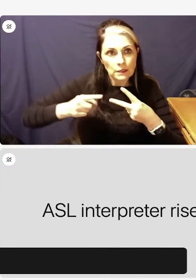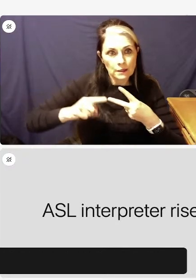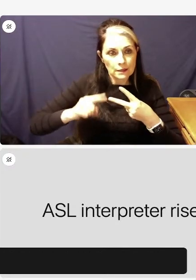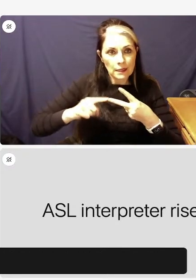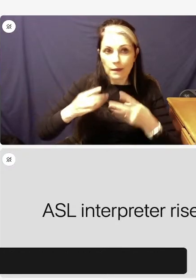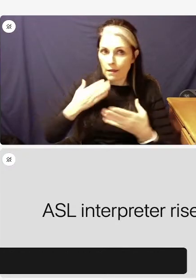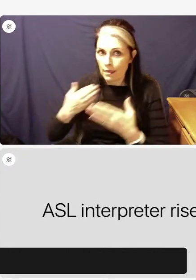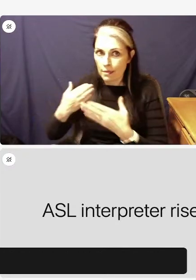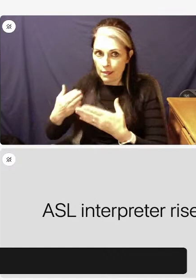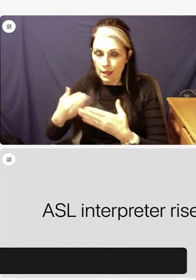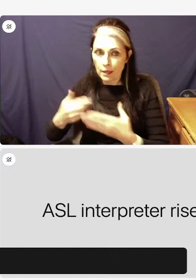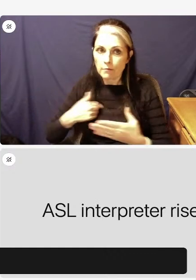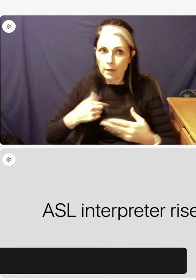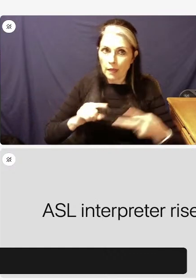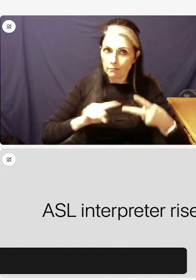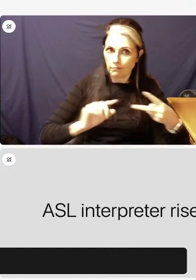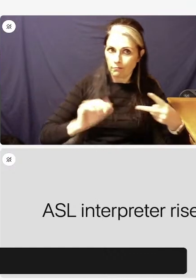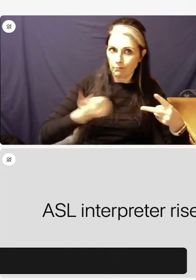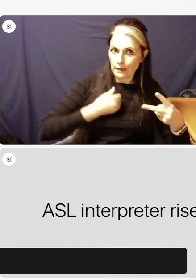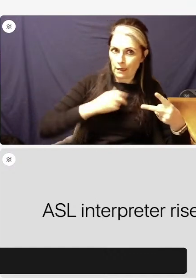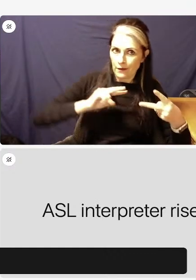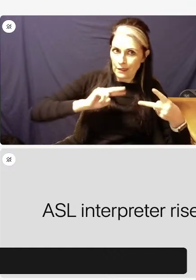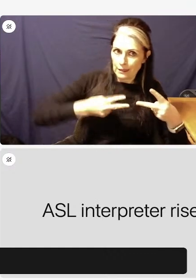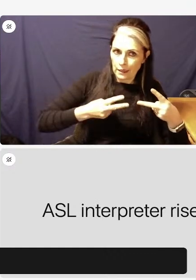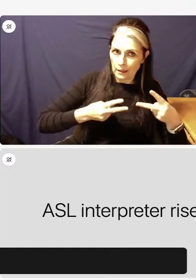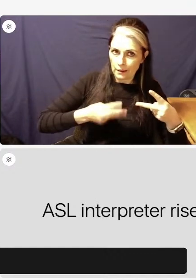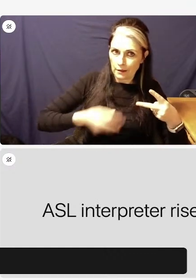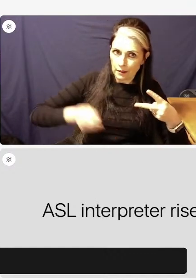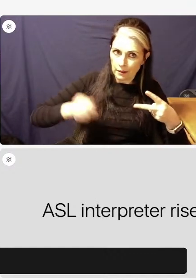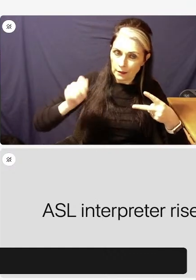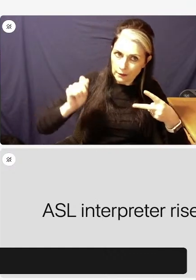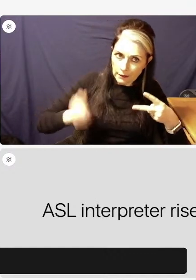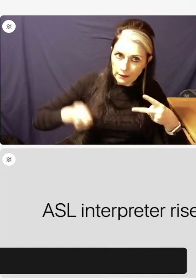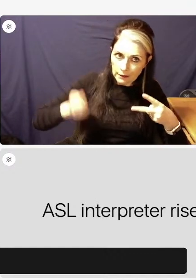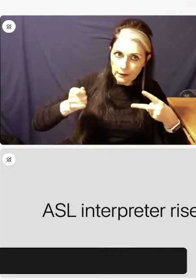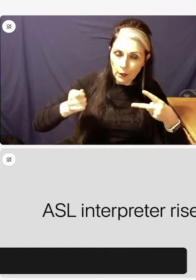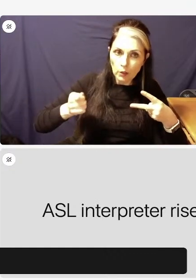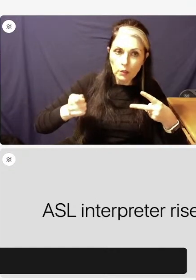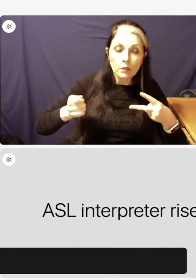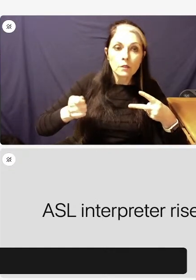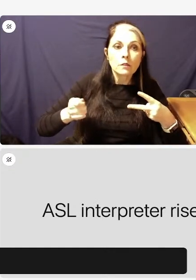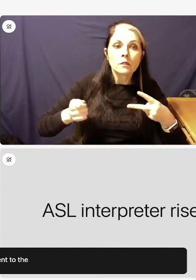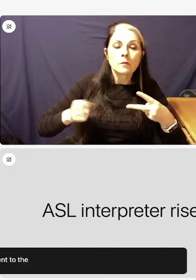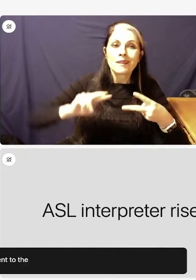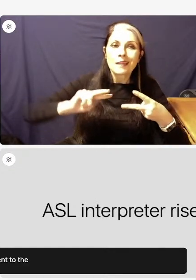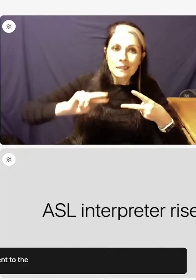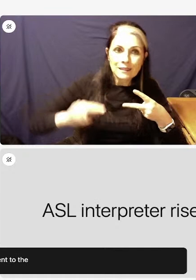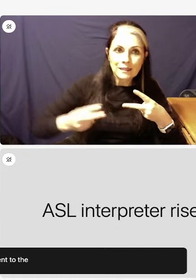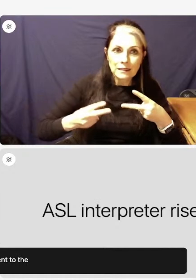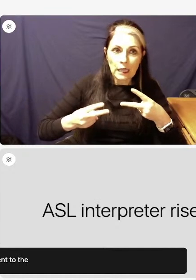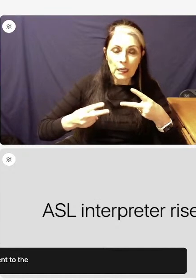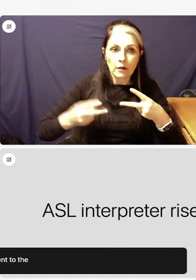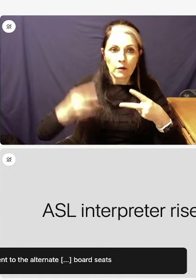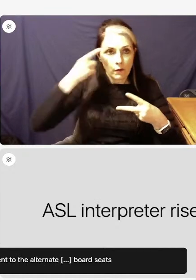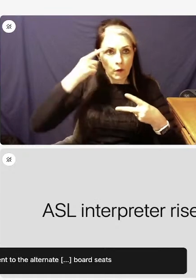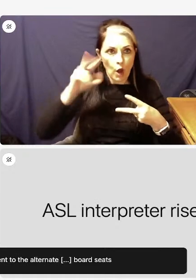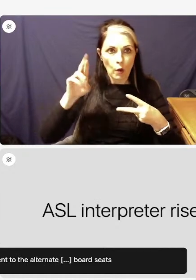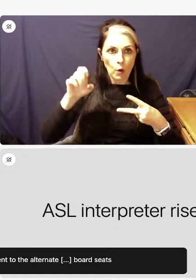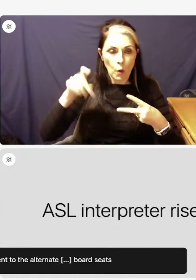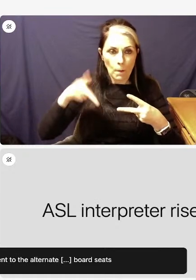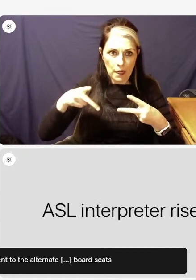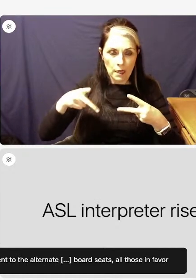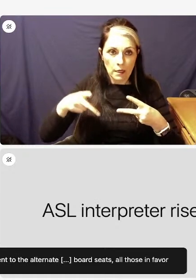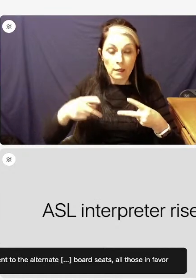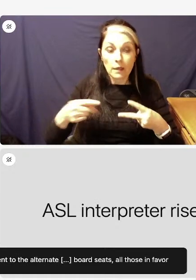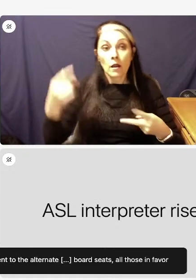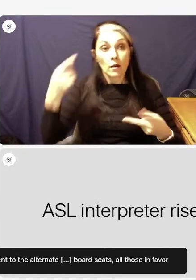thank you for that i'll second that we have a motion and a second to point mr fuentes to the alternate rop board seat all those in favor